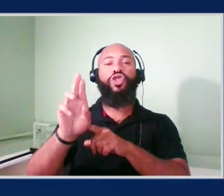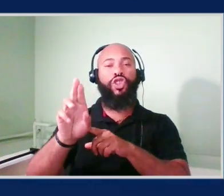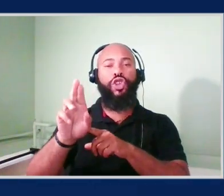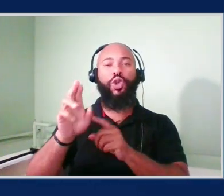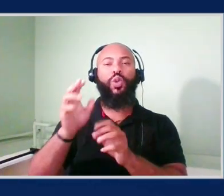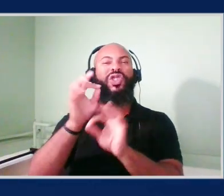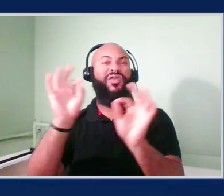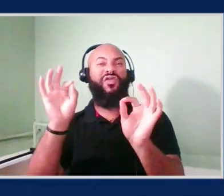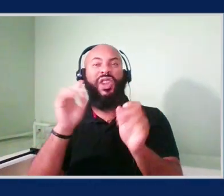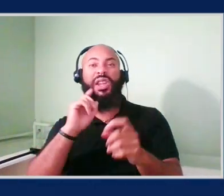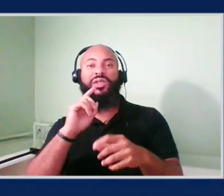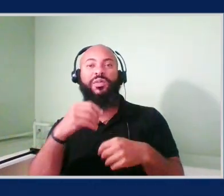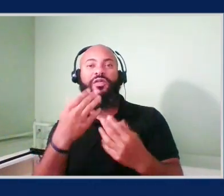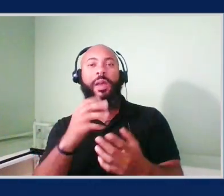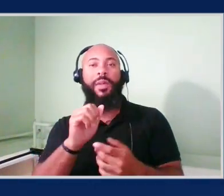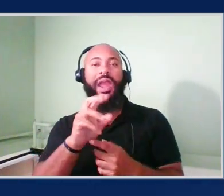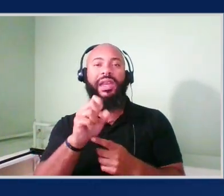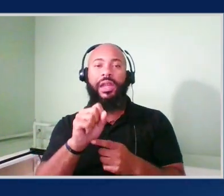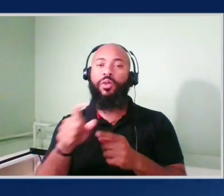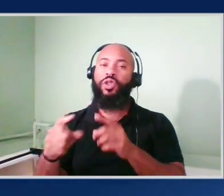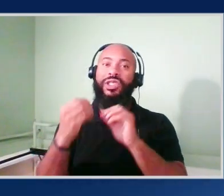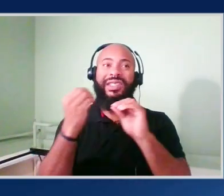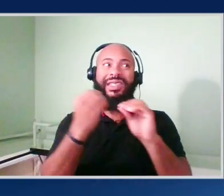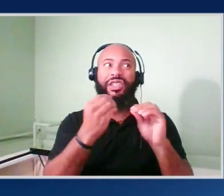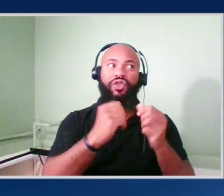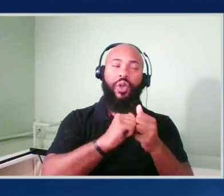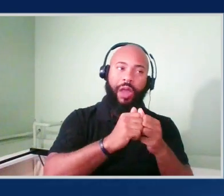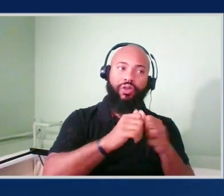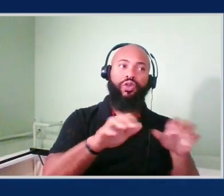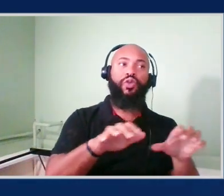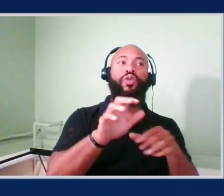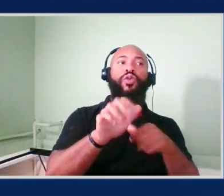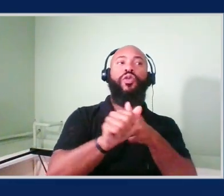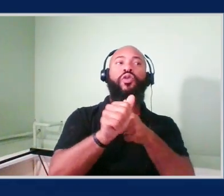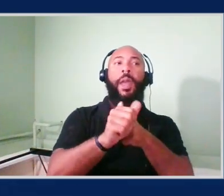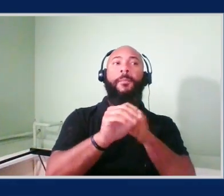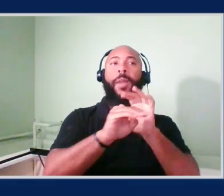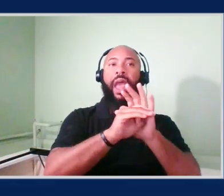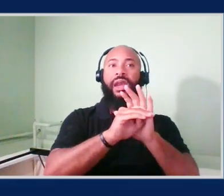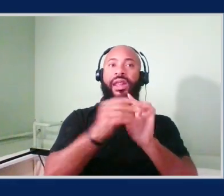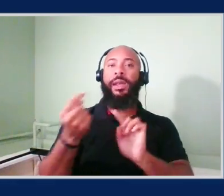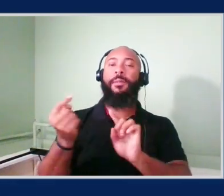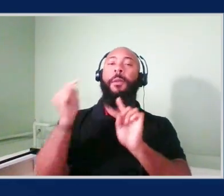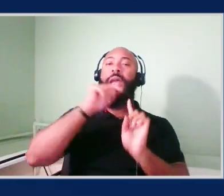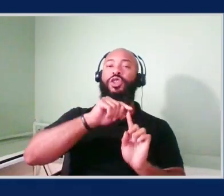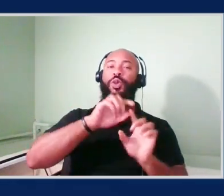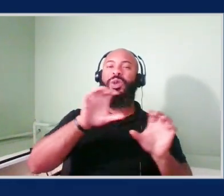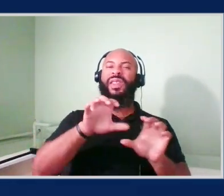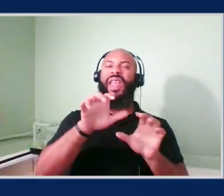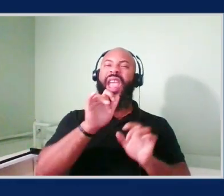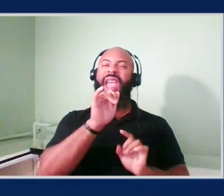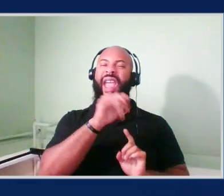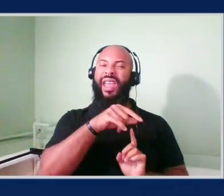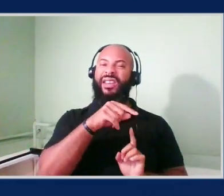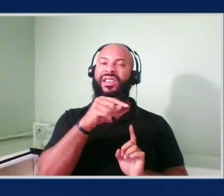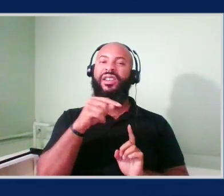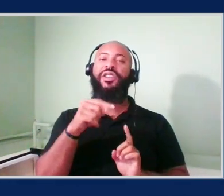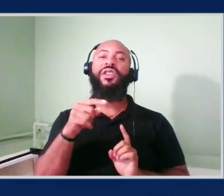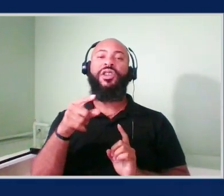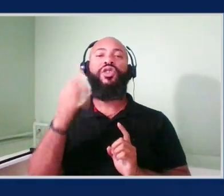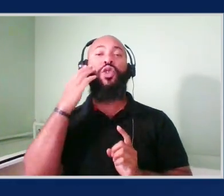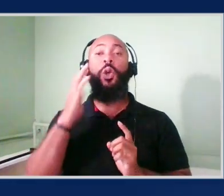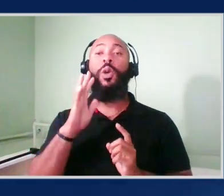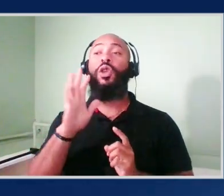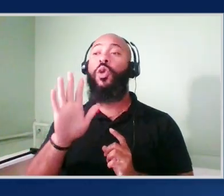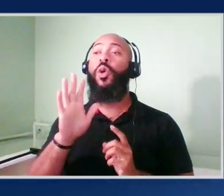how to actually do the threat modeling. And by doing that, and then knowing what you care about the most within